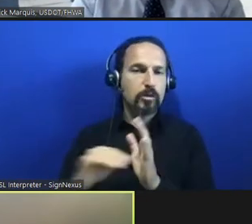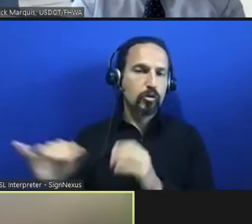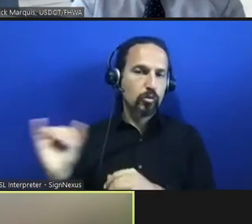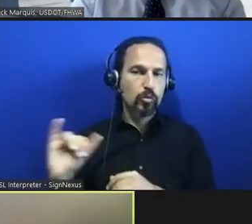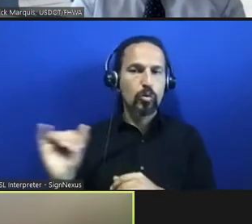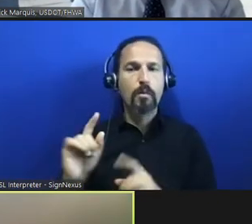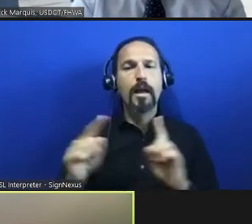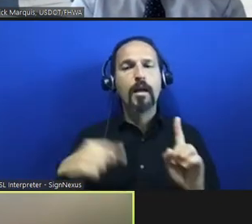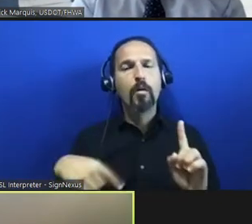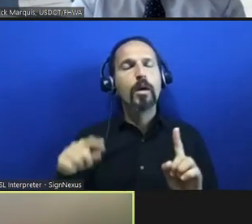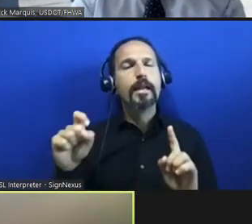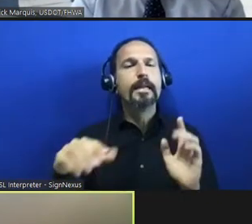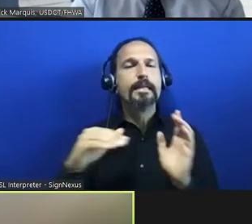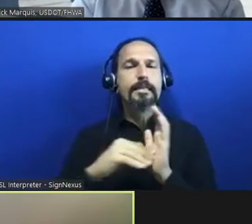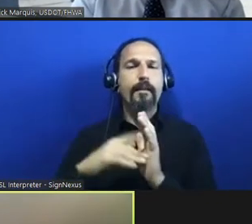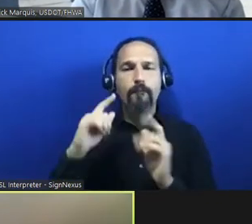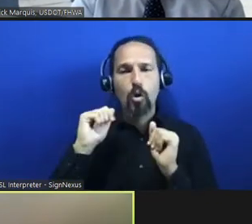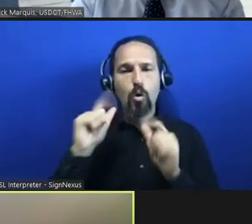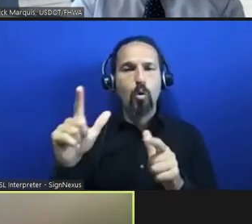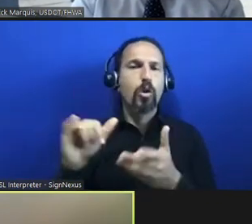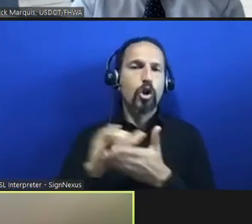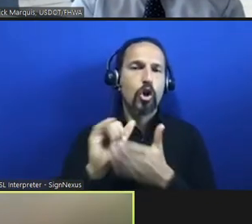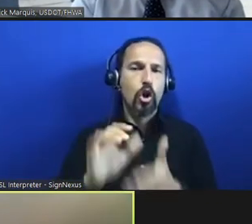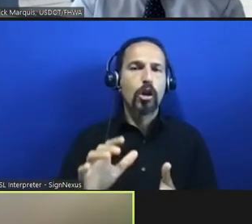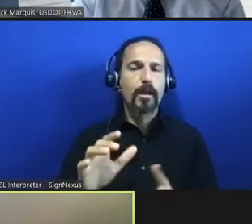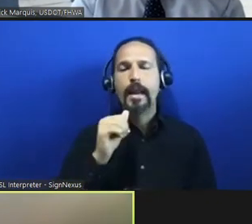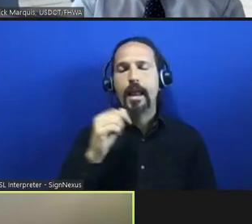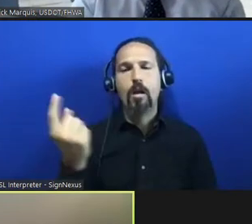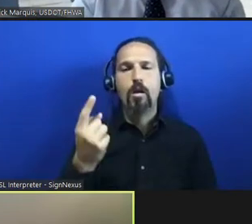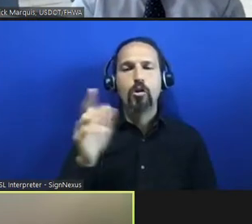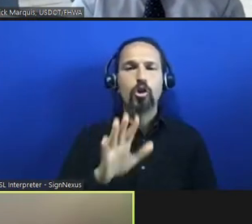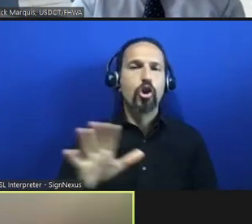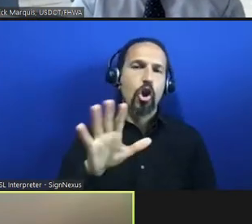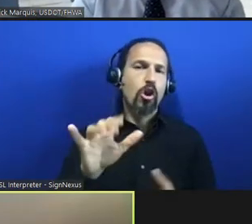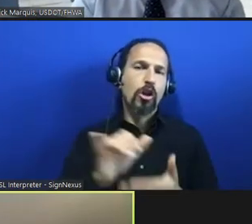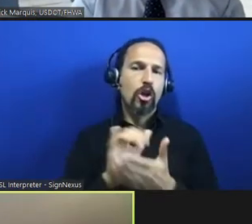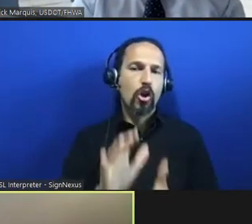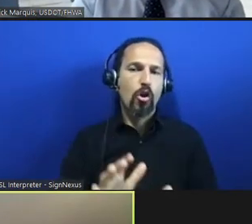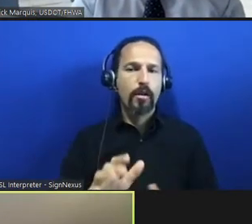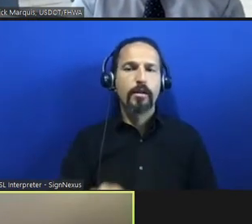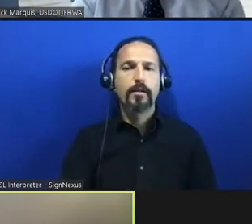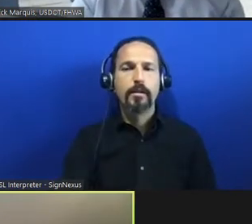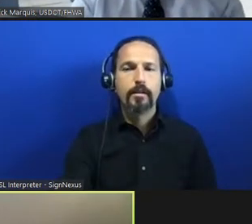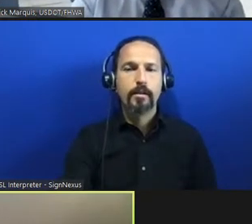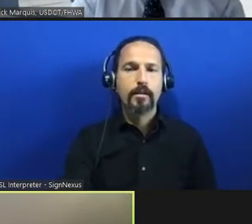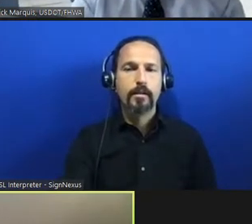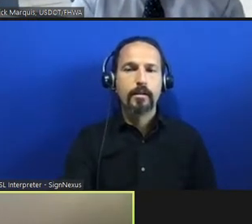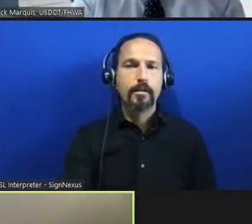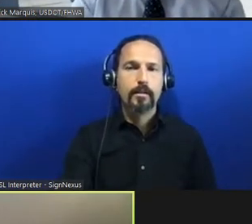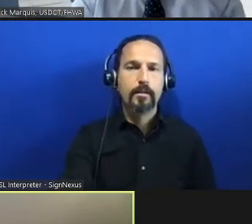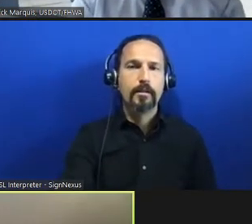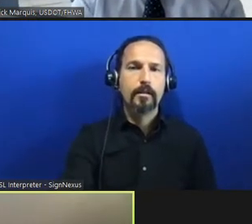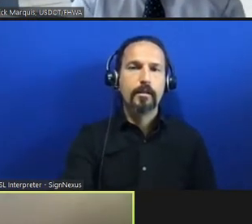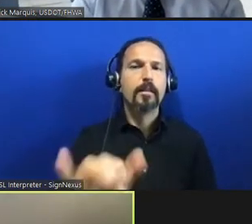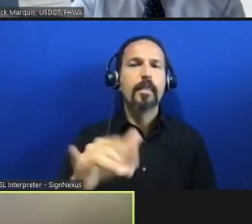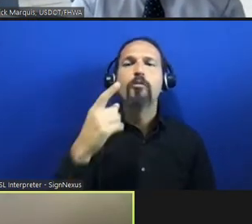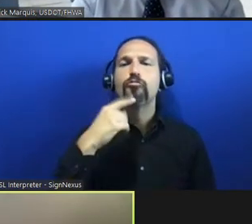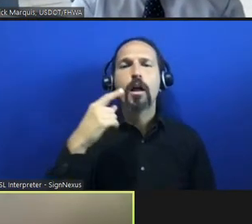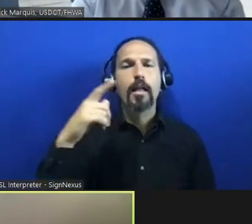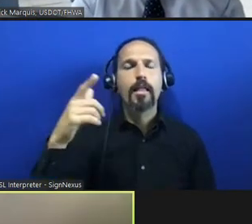I think we need to get an exemption for all New Yorkers not just for your New Yorkers just like red light cameras and speed like